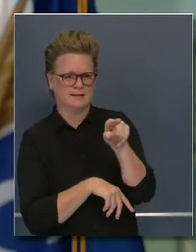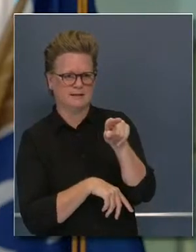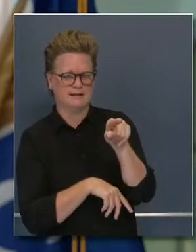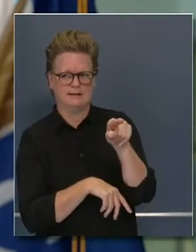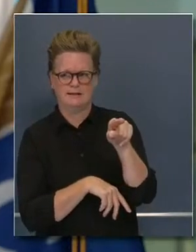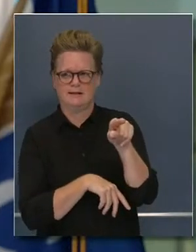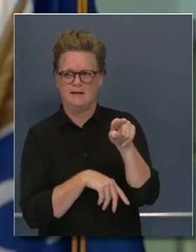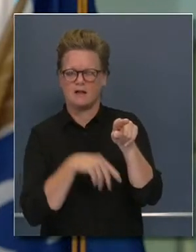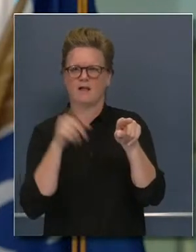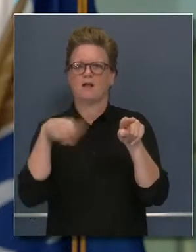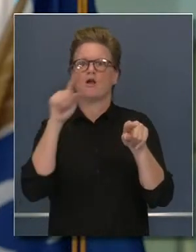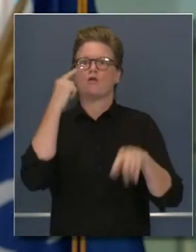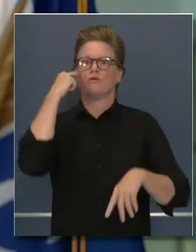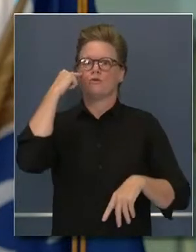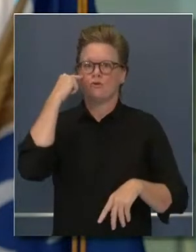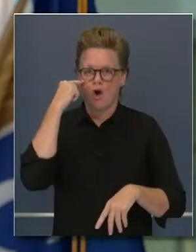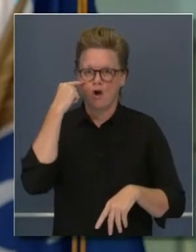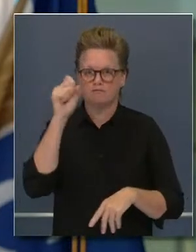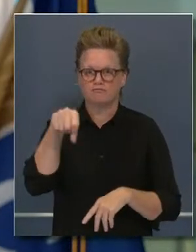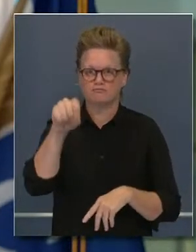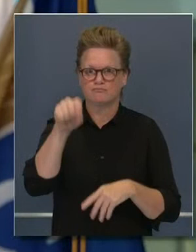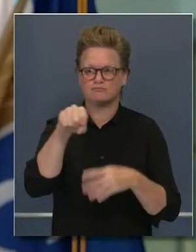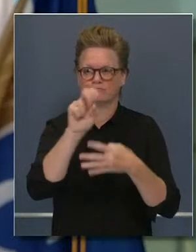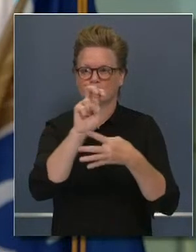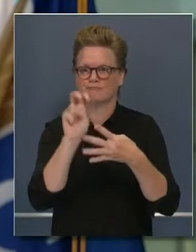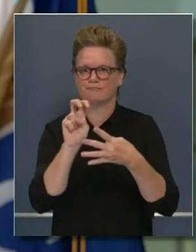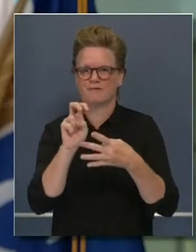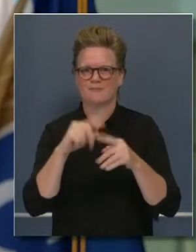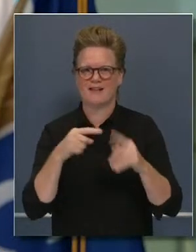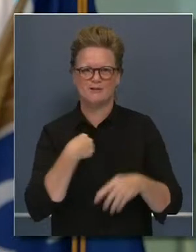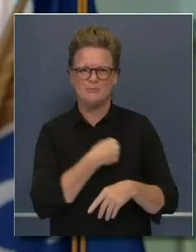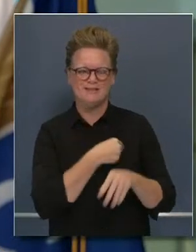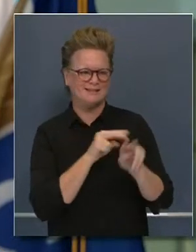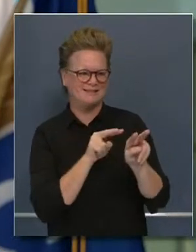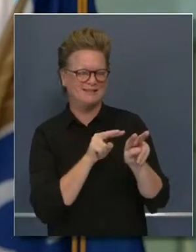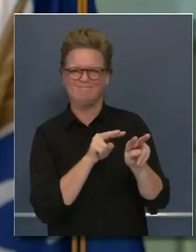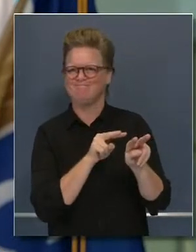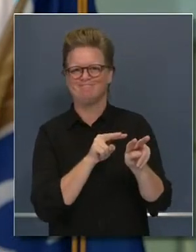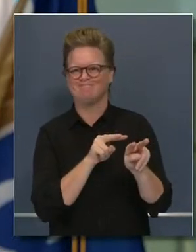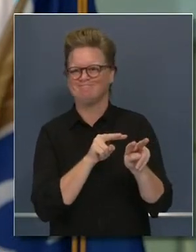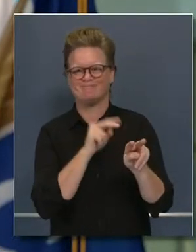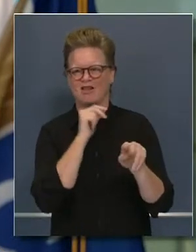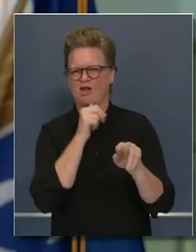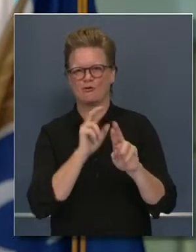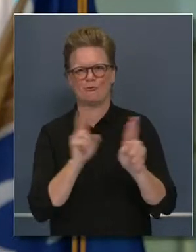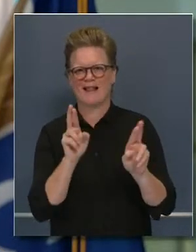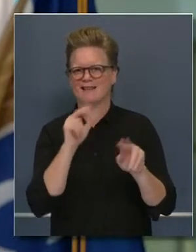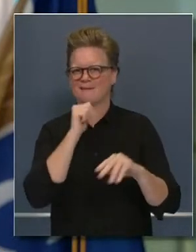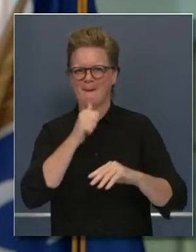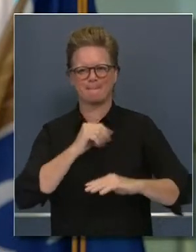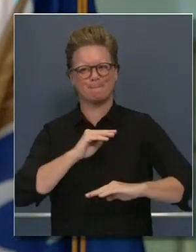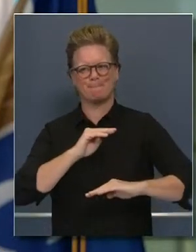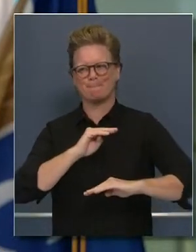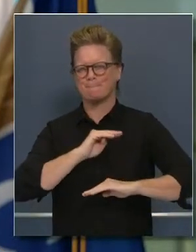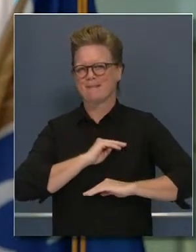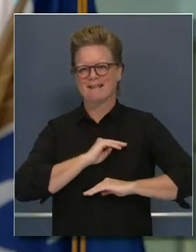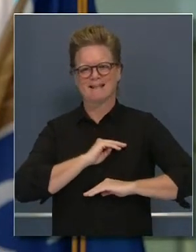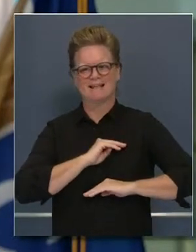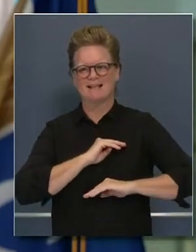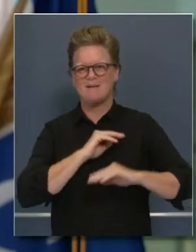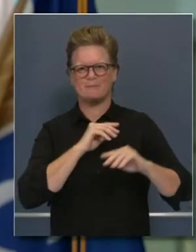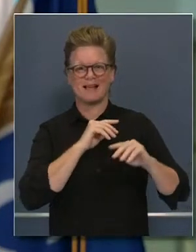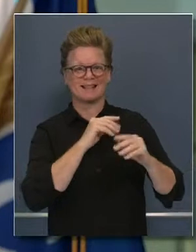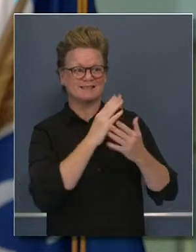red is really being held back, and they met threshold for purple. We did have conversations with local